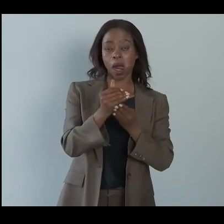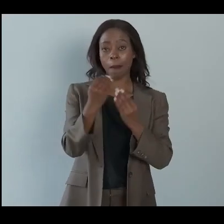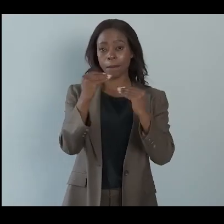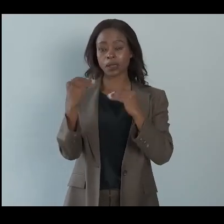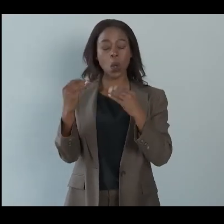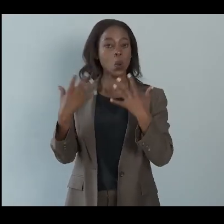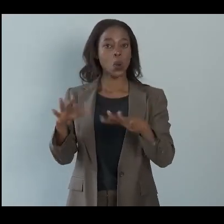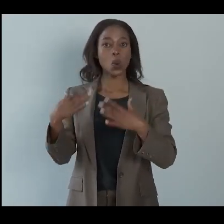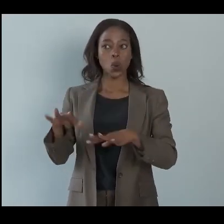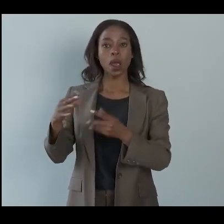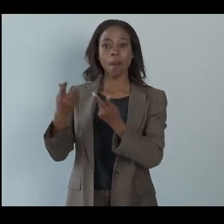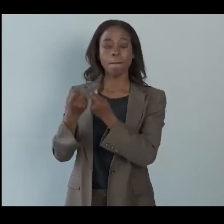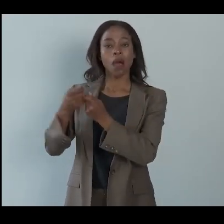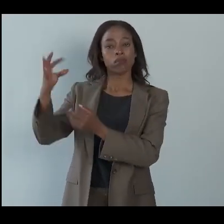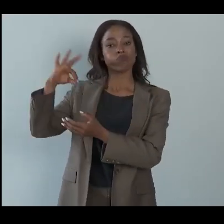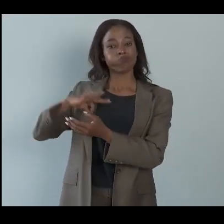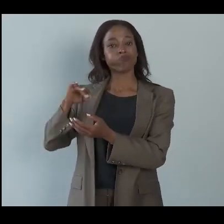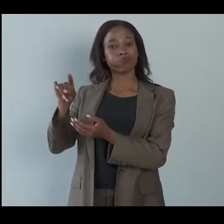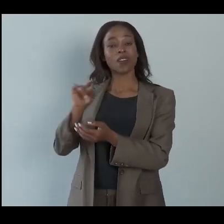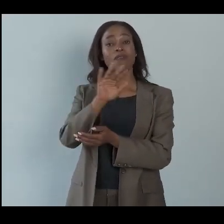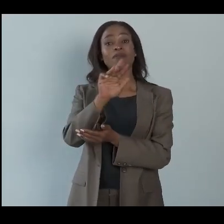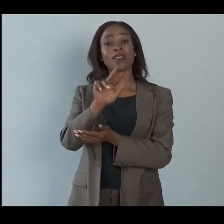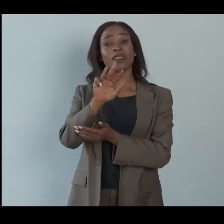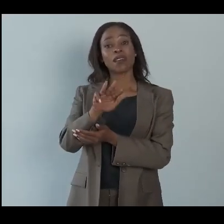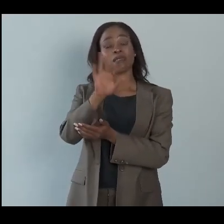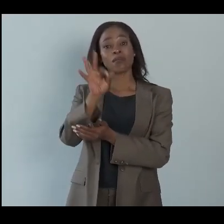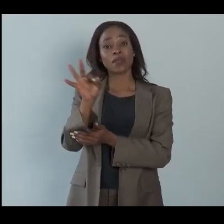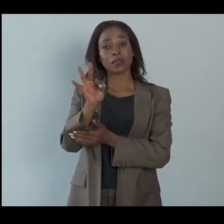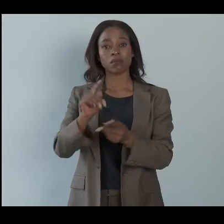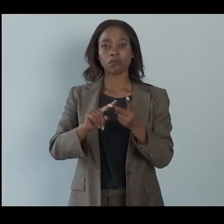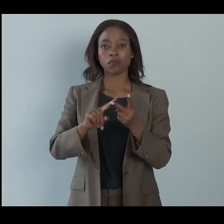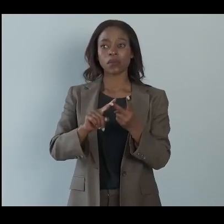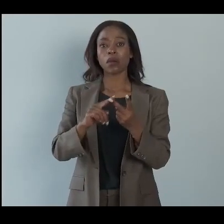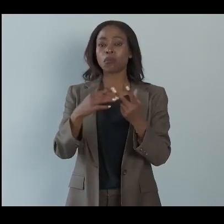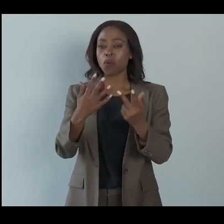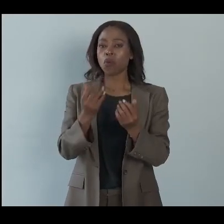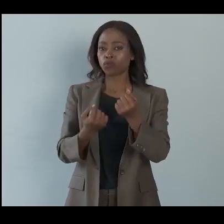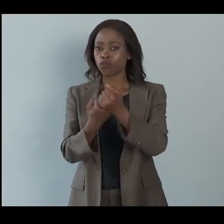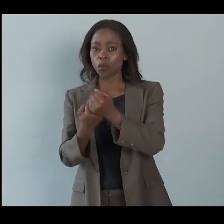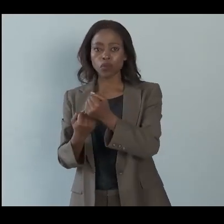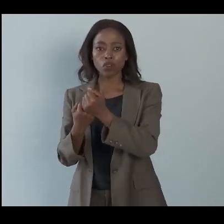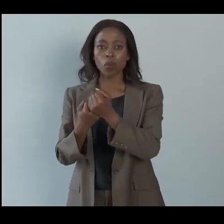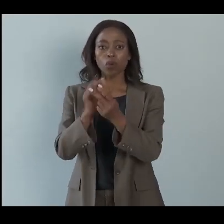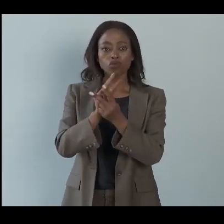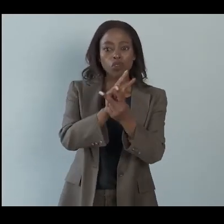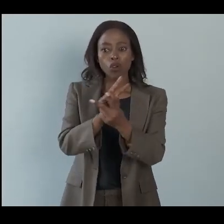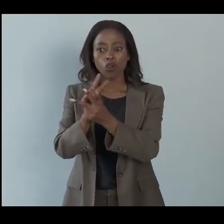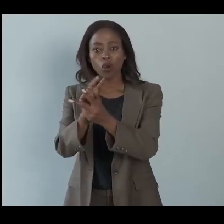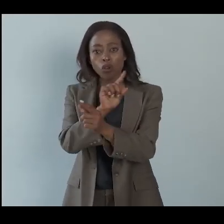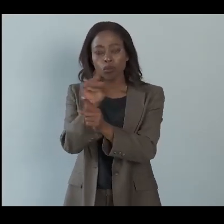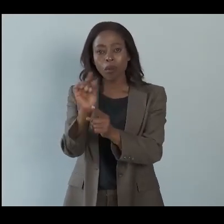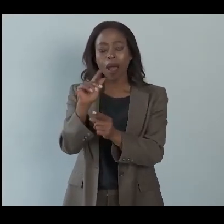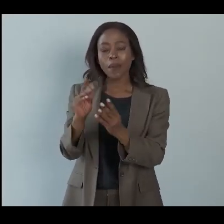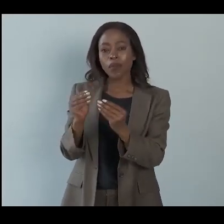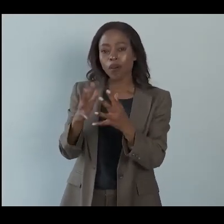biggest revenue contributor at 59%. We support microlenders with our infrastructure and own IP software, and we earn a